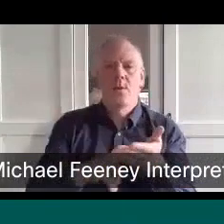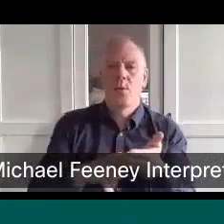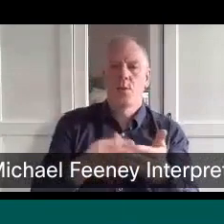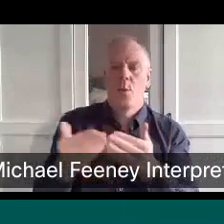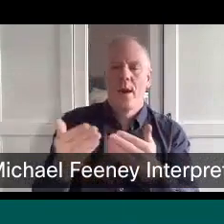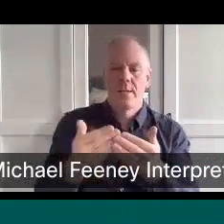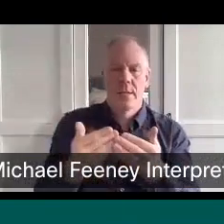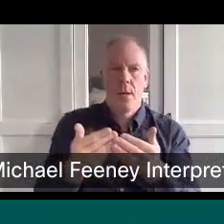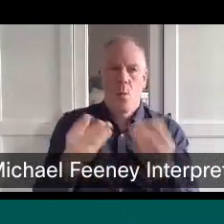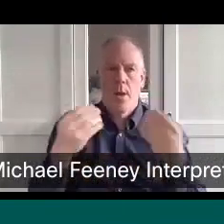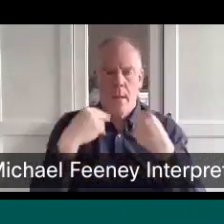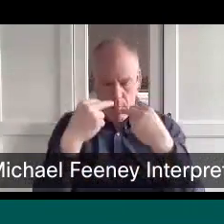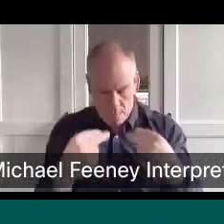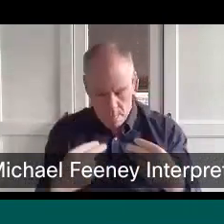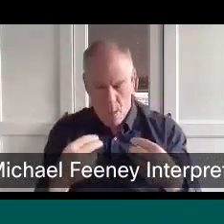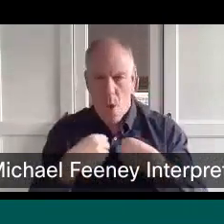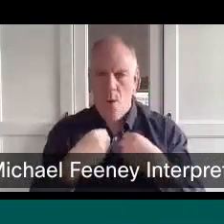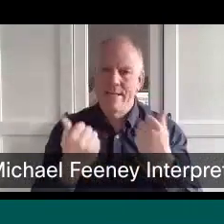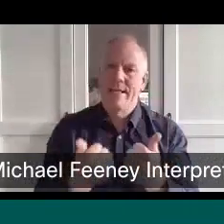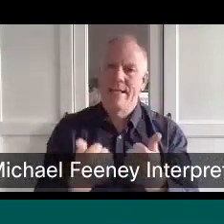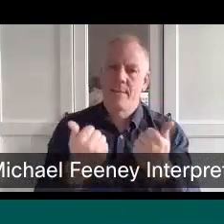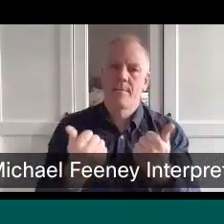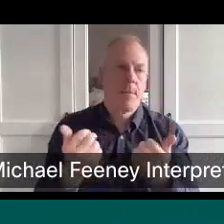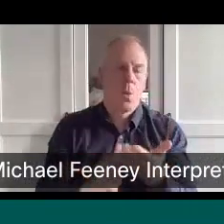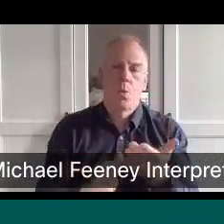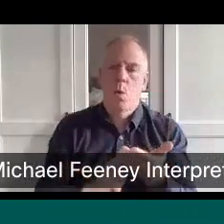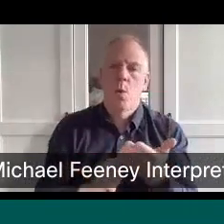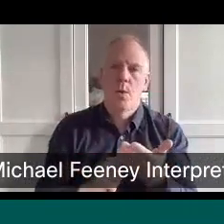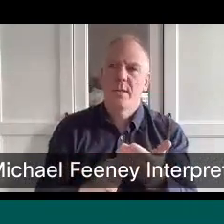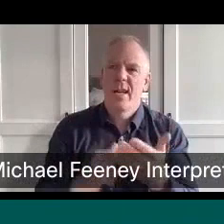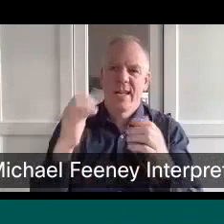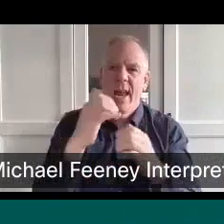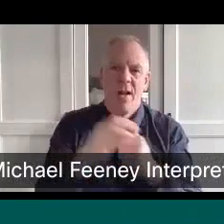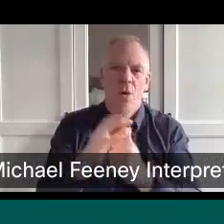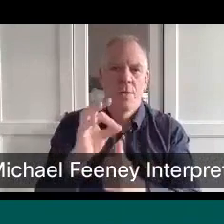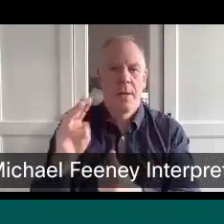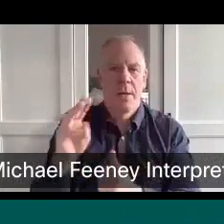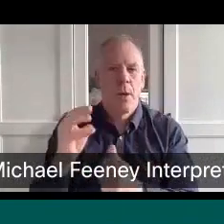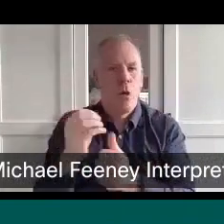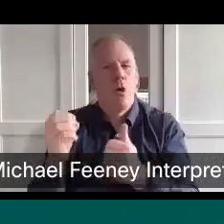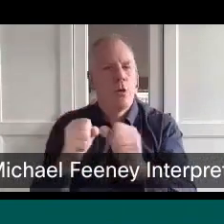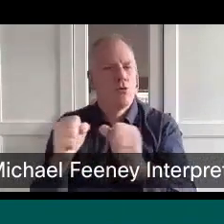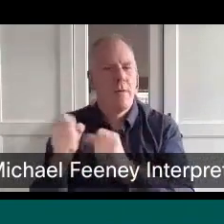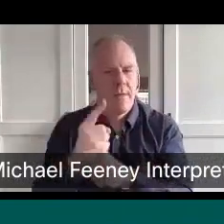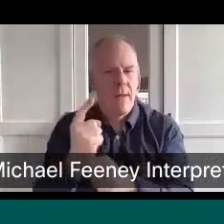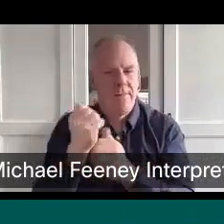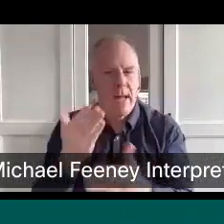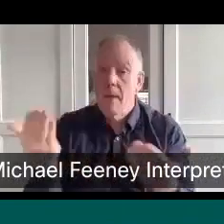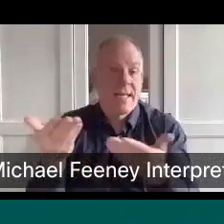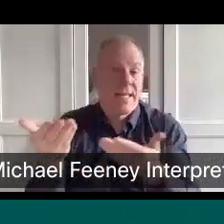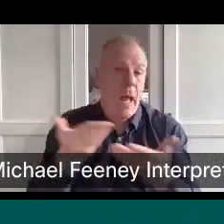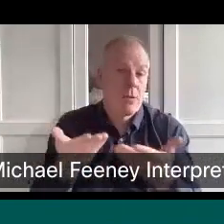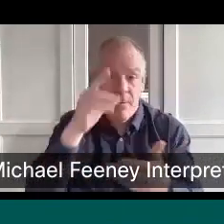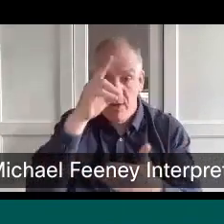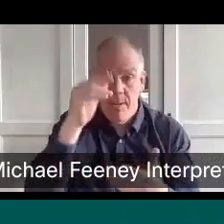symptoms you should be worried about that would lead you to avail of, the care of your GP or other service then, or counselling, etc. So